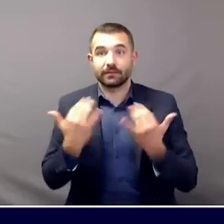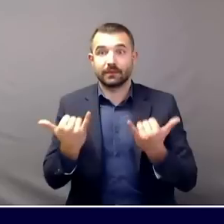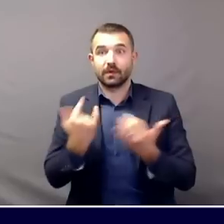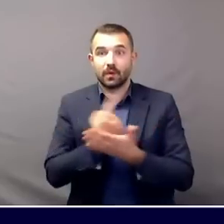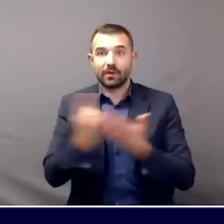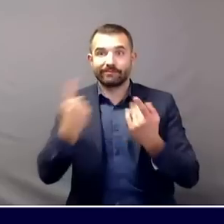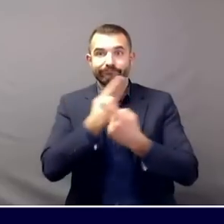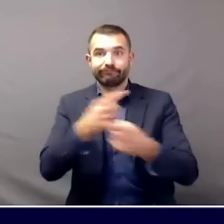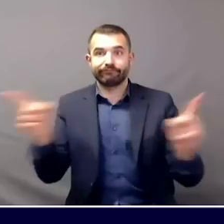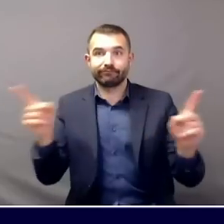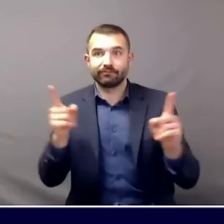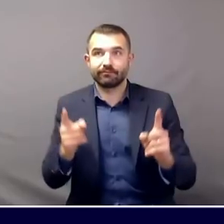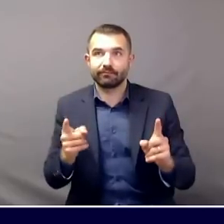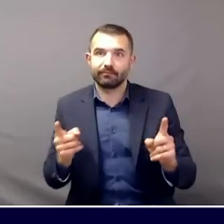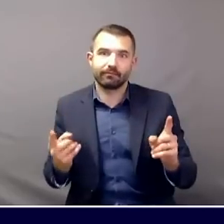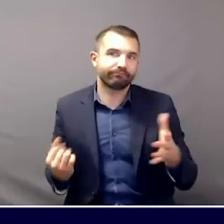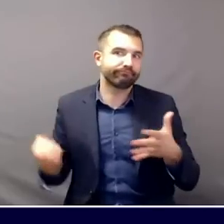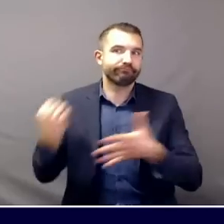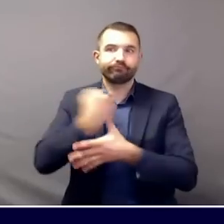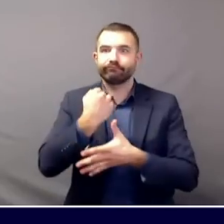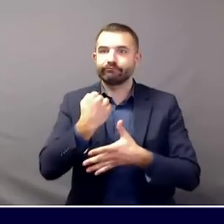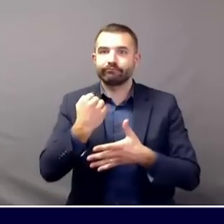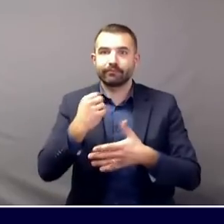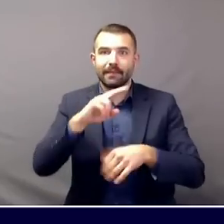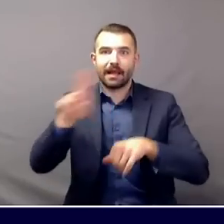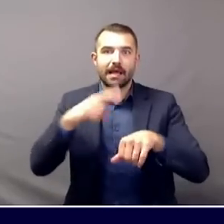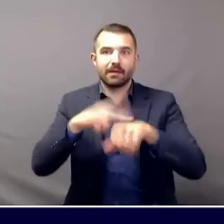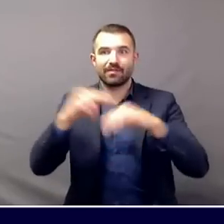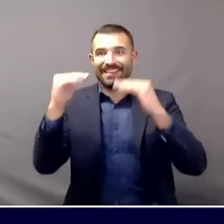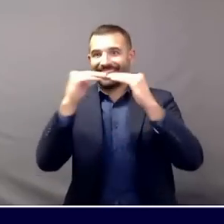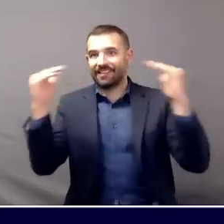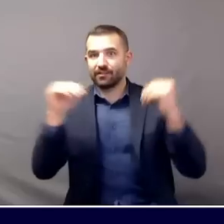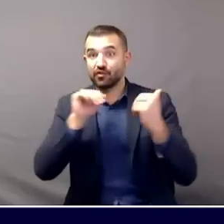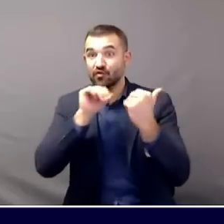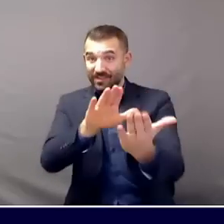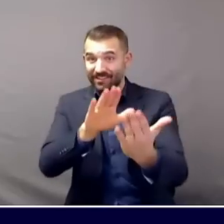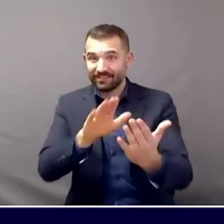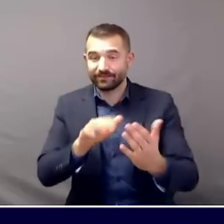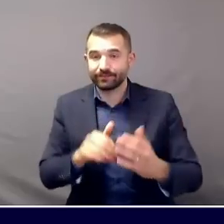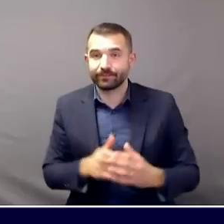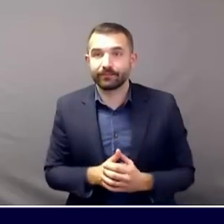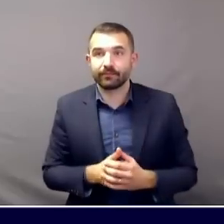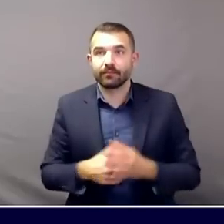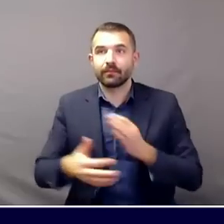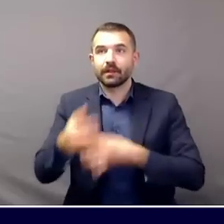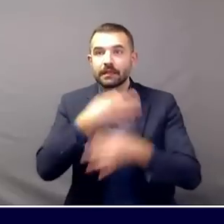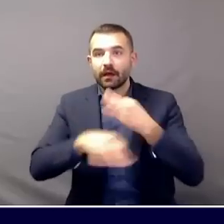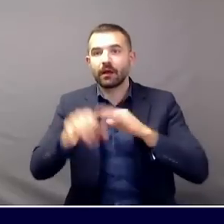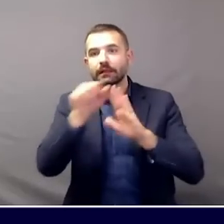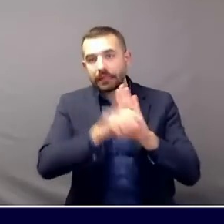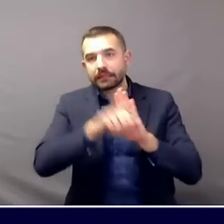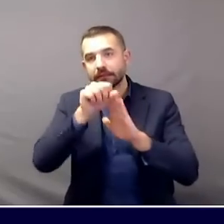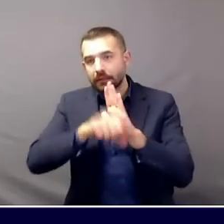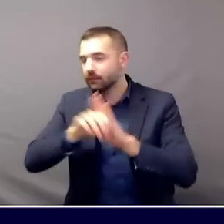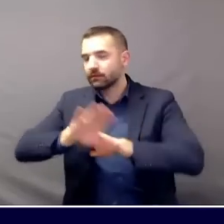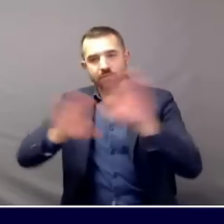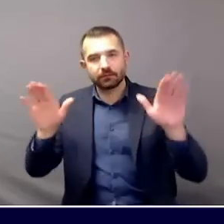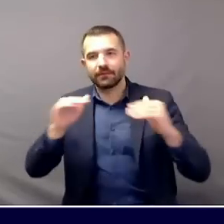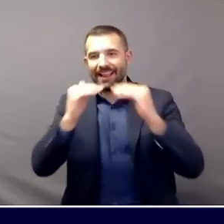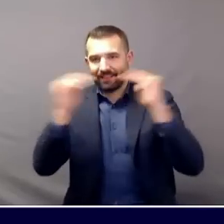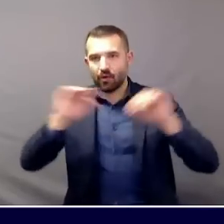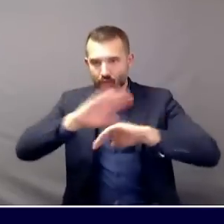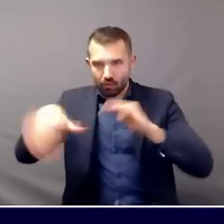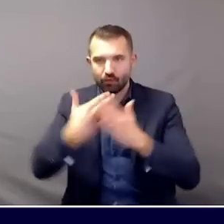COVID-19. And I know that your purview is Maine and not the country as a whole, but I'm wondering if you would support a more national